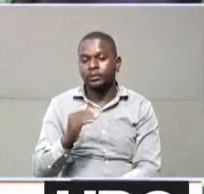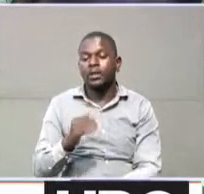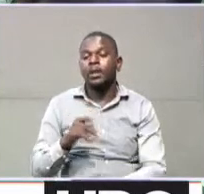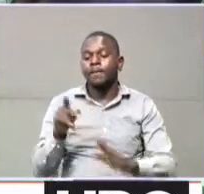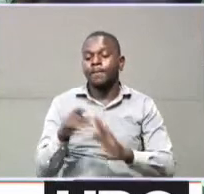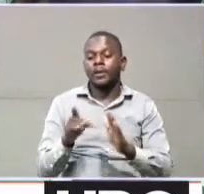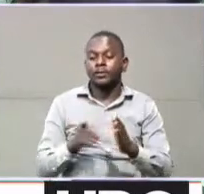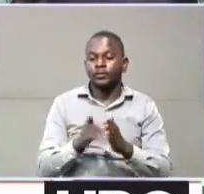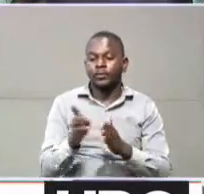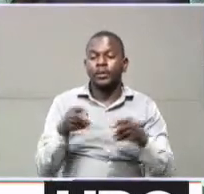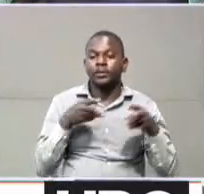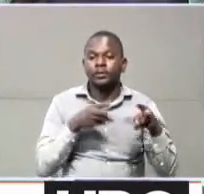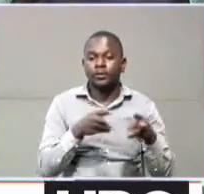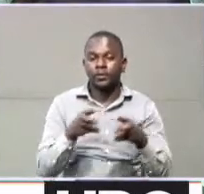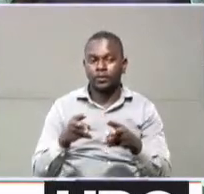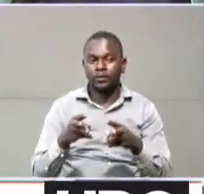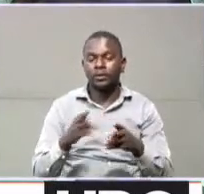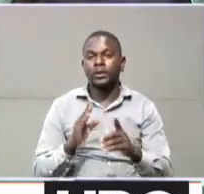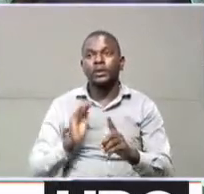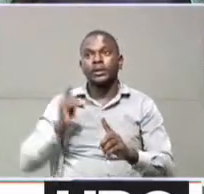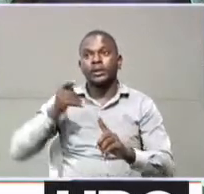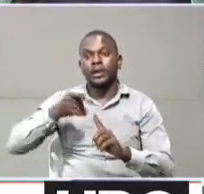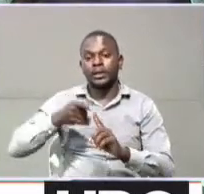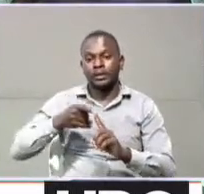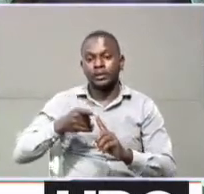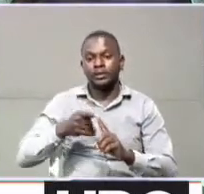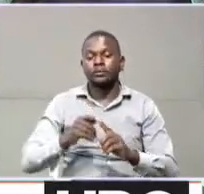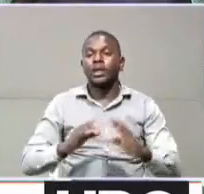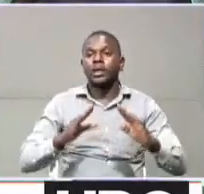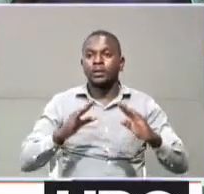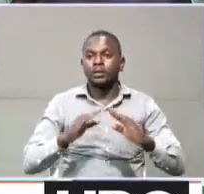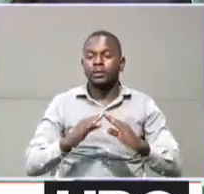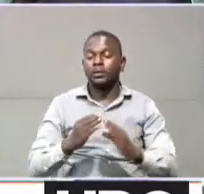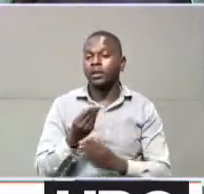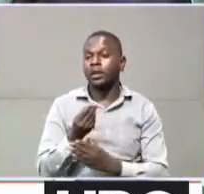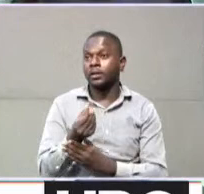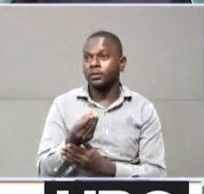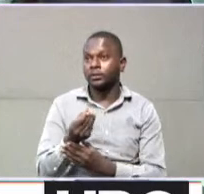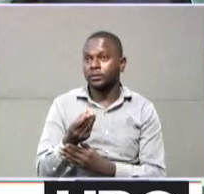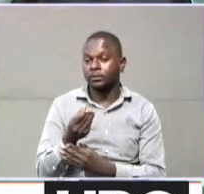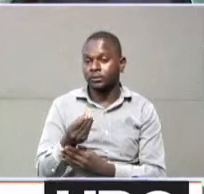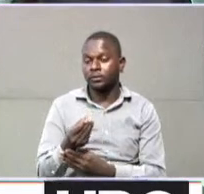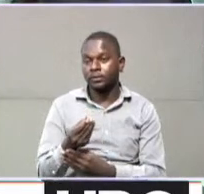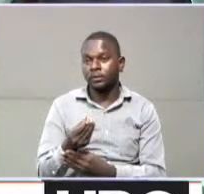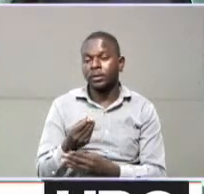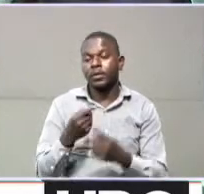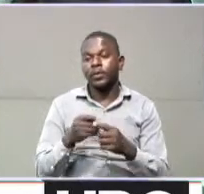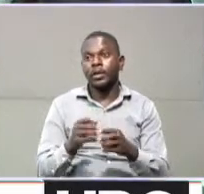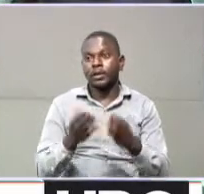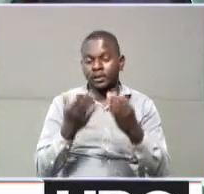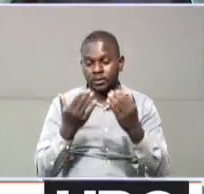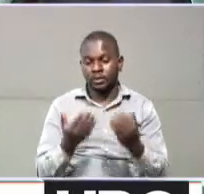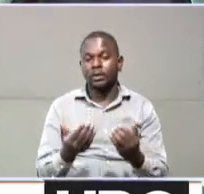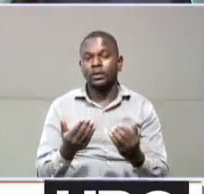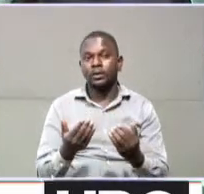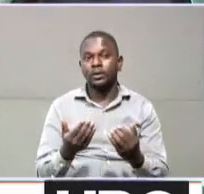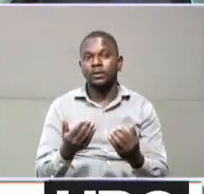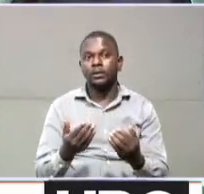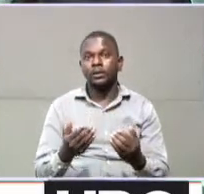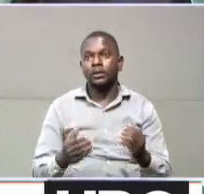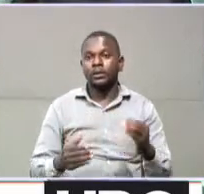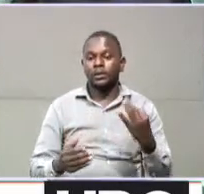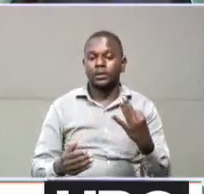parish development model targeted household incomes but now the